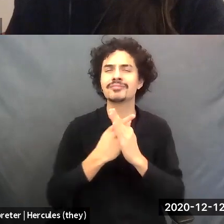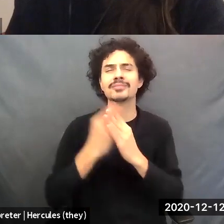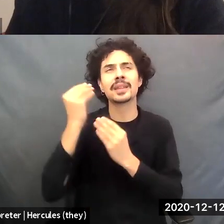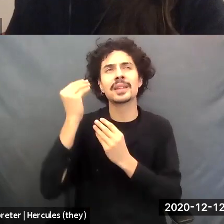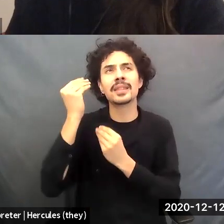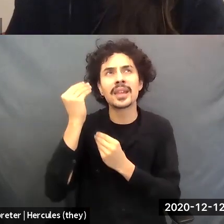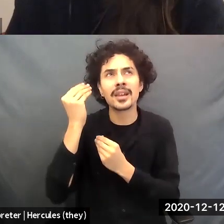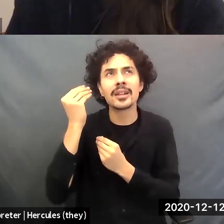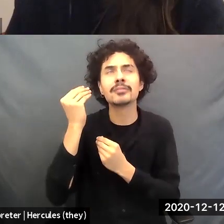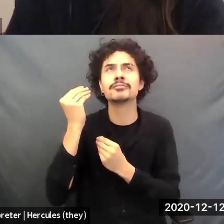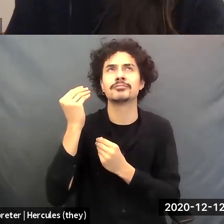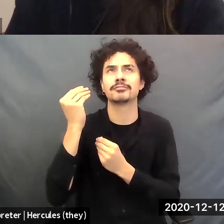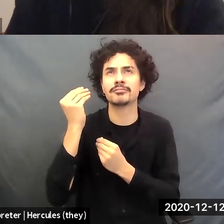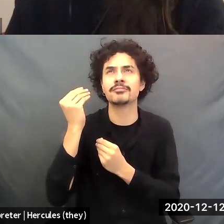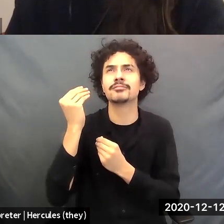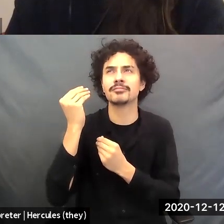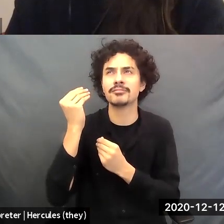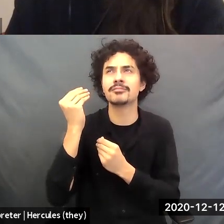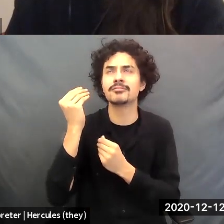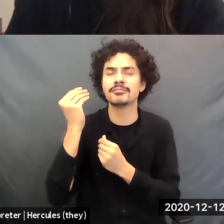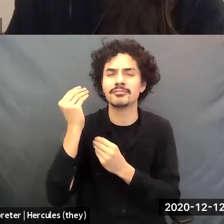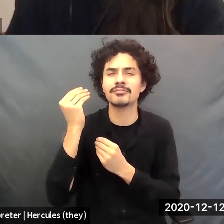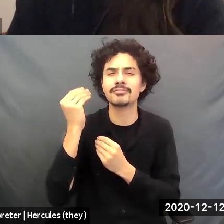how